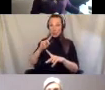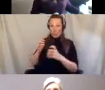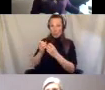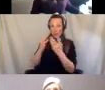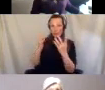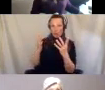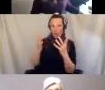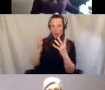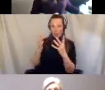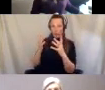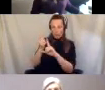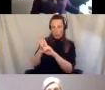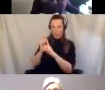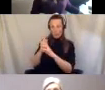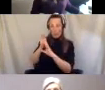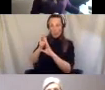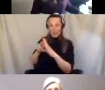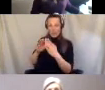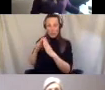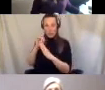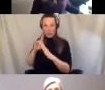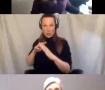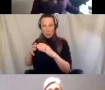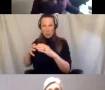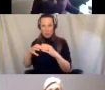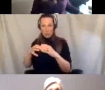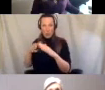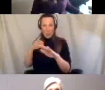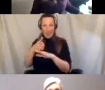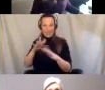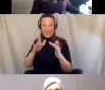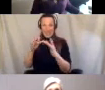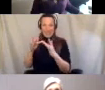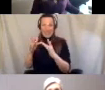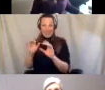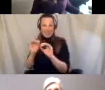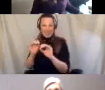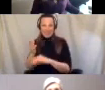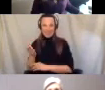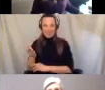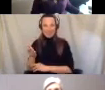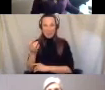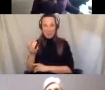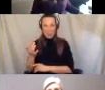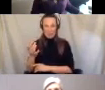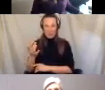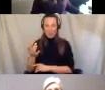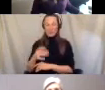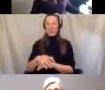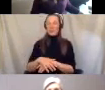not have access to the internet. and